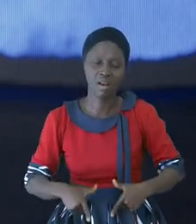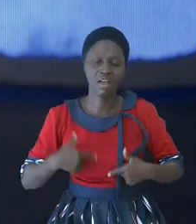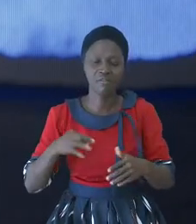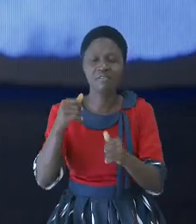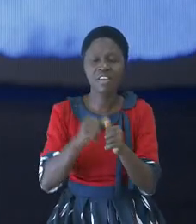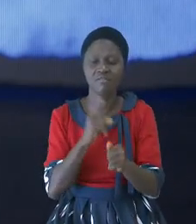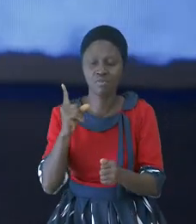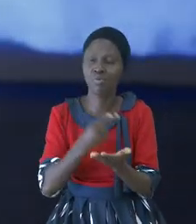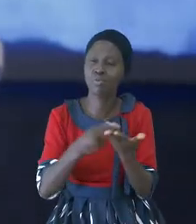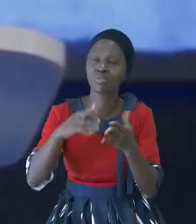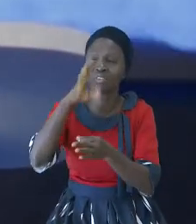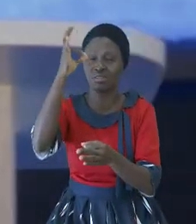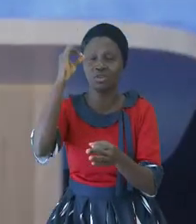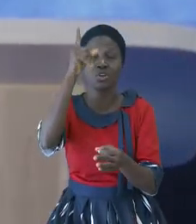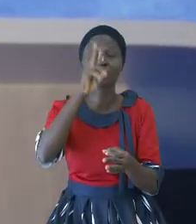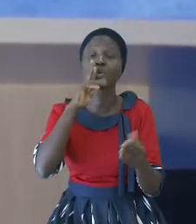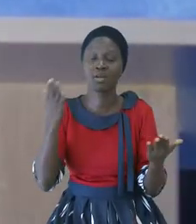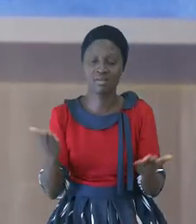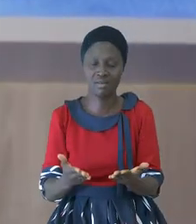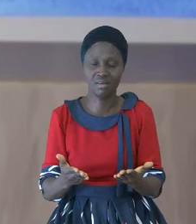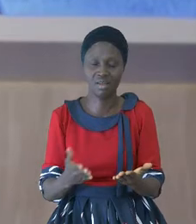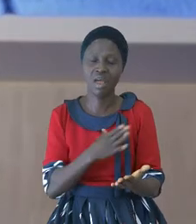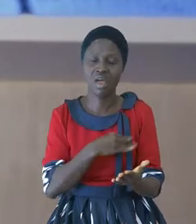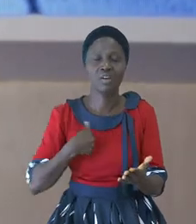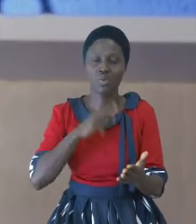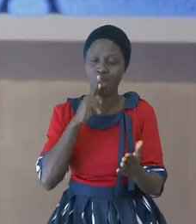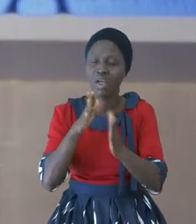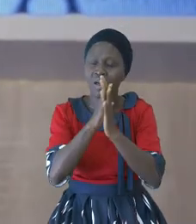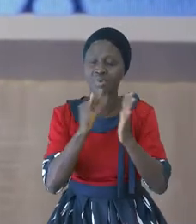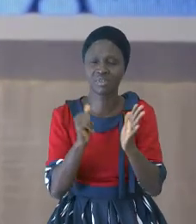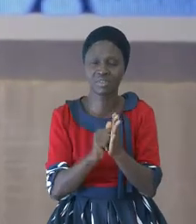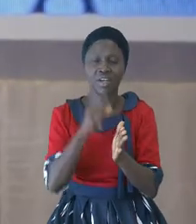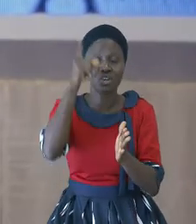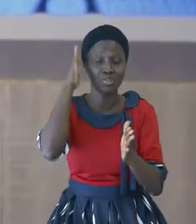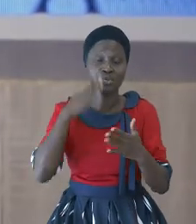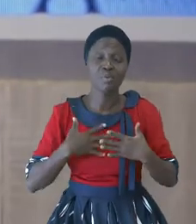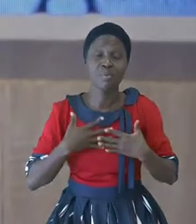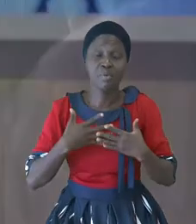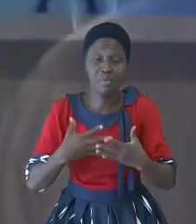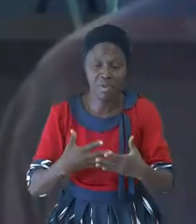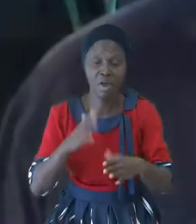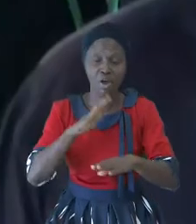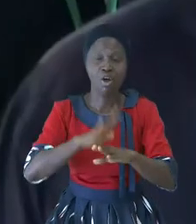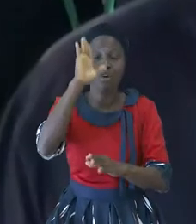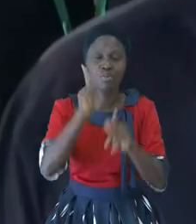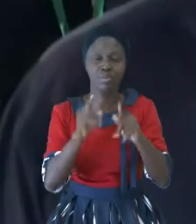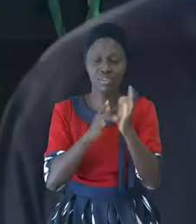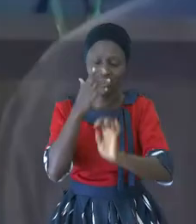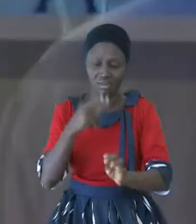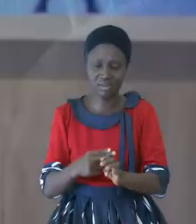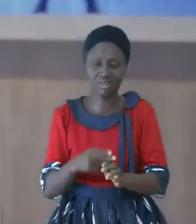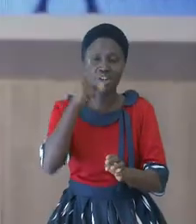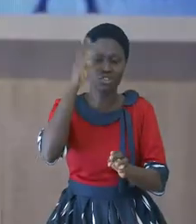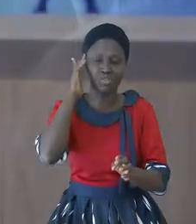Holy Spirit, you are here. And we are praying that you breathe on your people. Amen. Rekindle